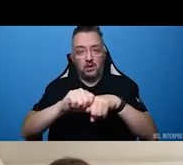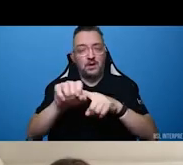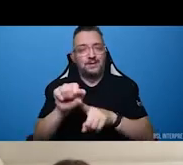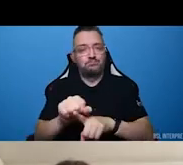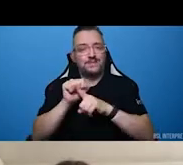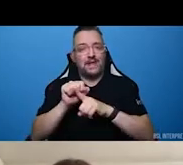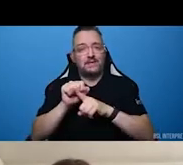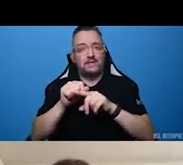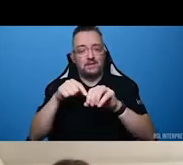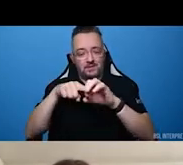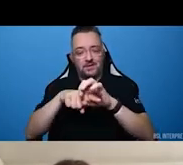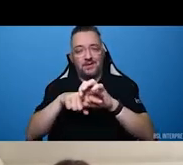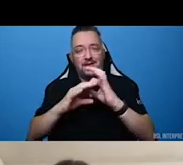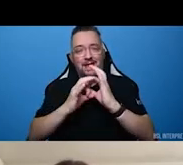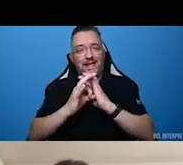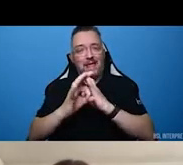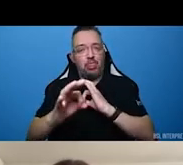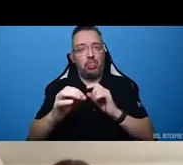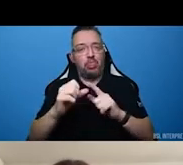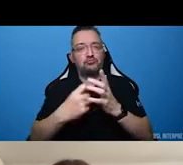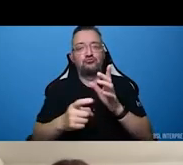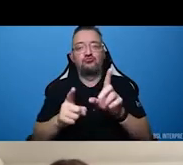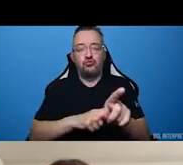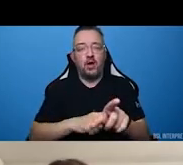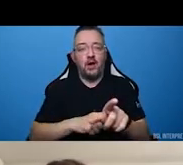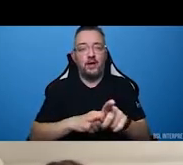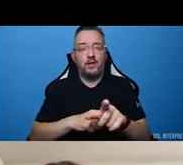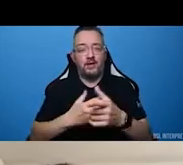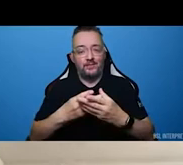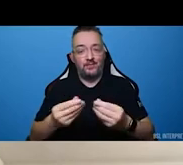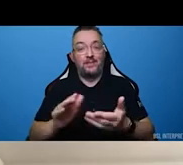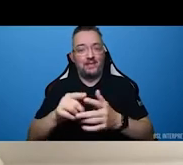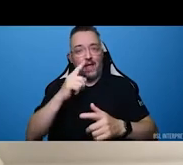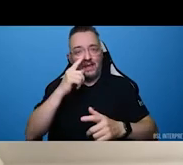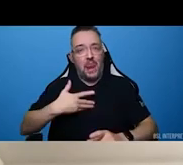transmission in the copper cables very alive.